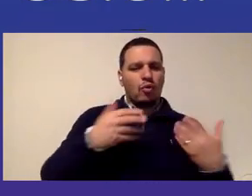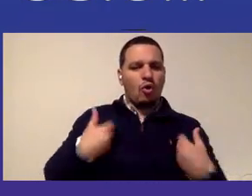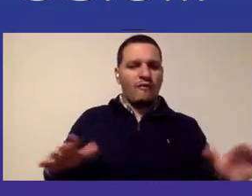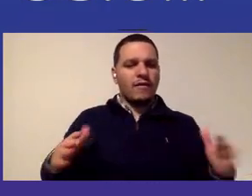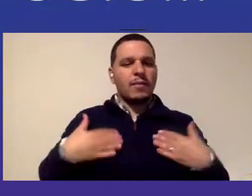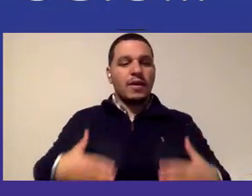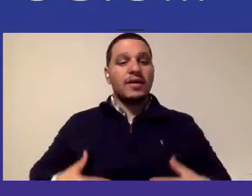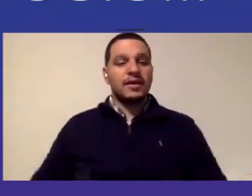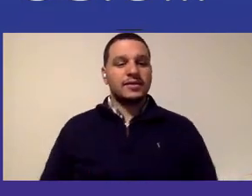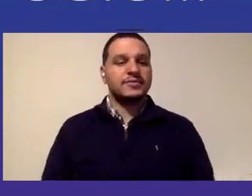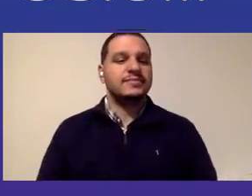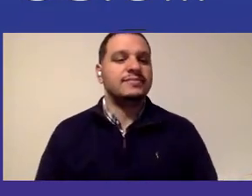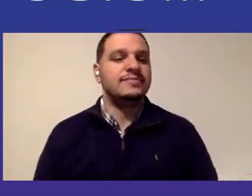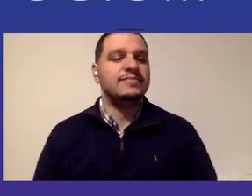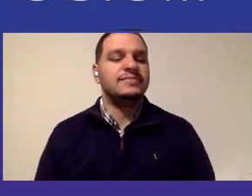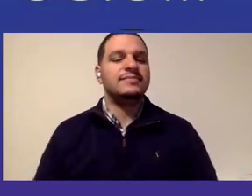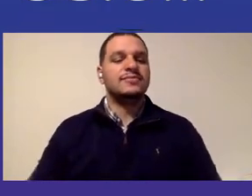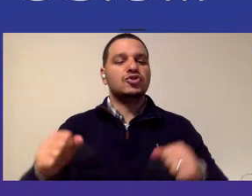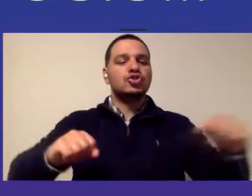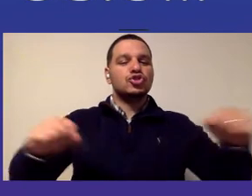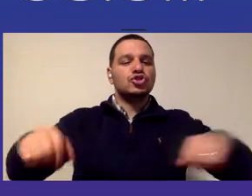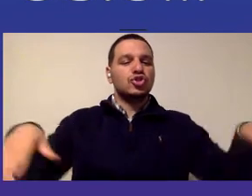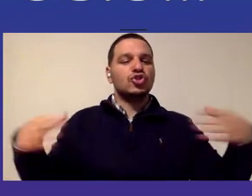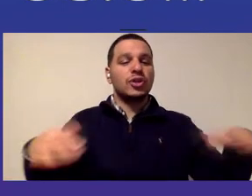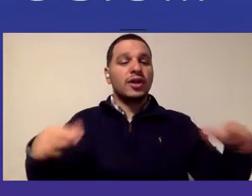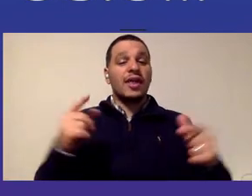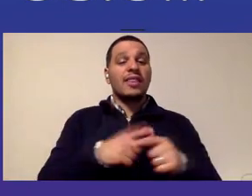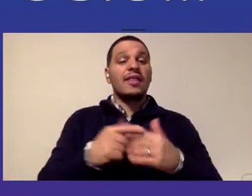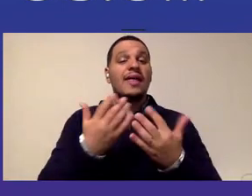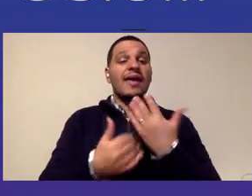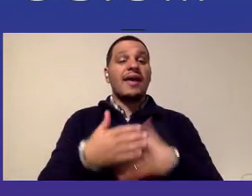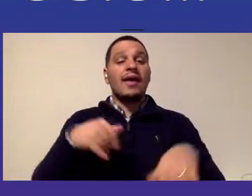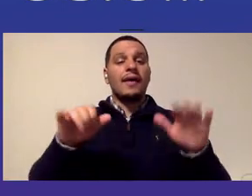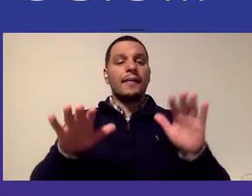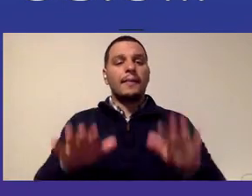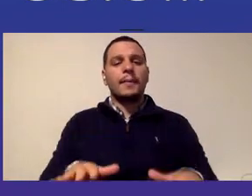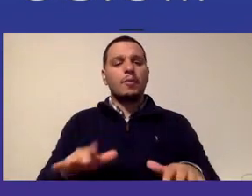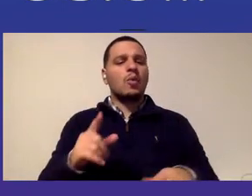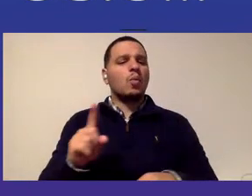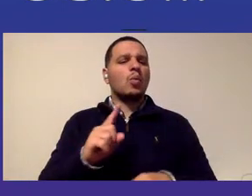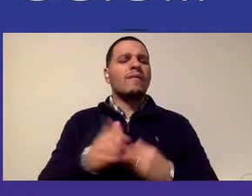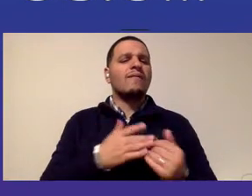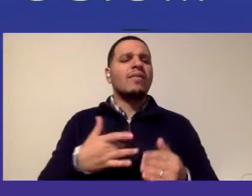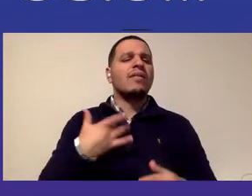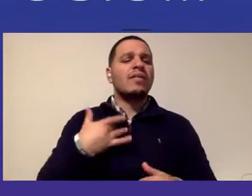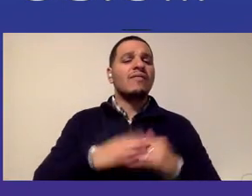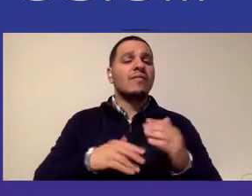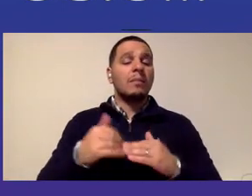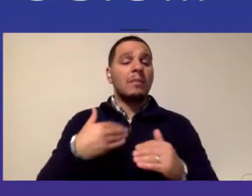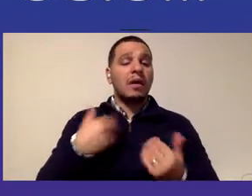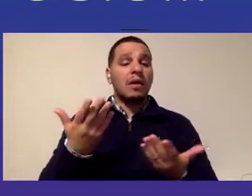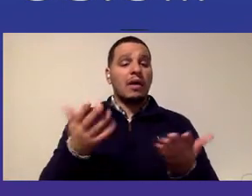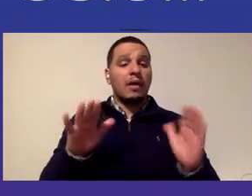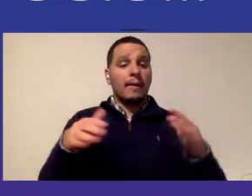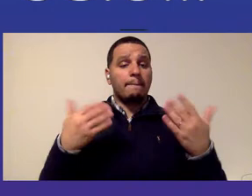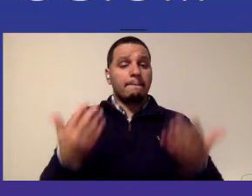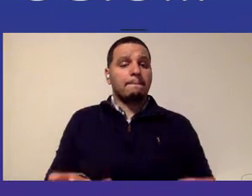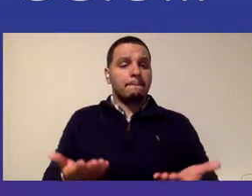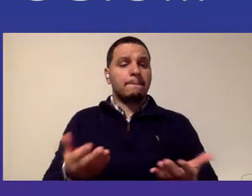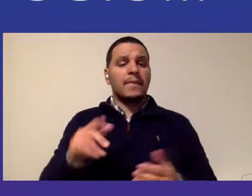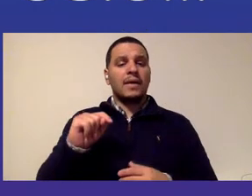right? Shake it out. And then let your hands just rest wherever they feel comfortable. I'm gonna take mine palms up just right on my